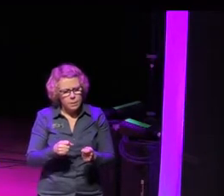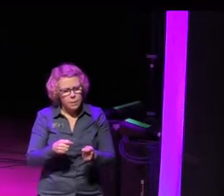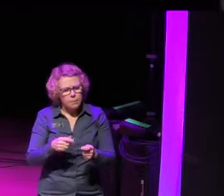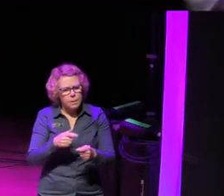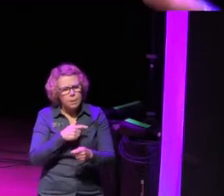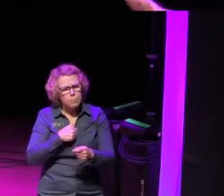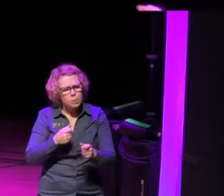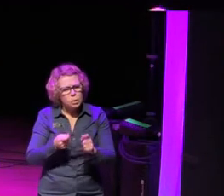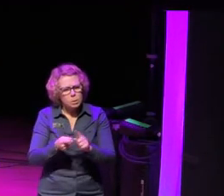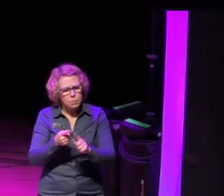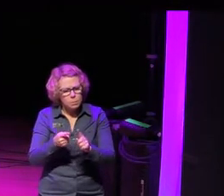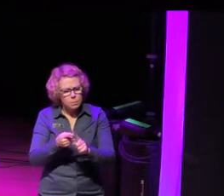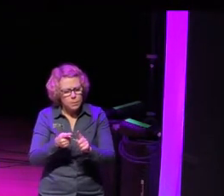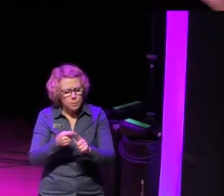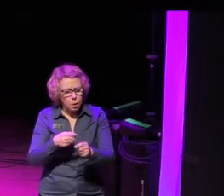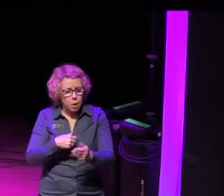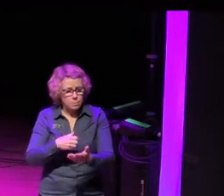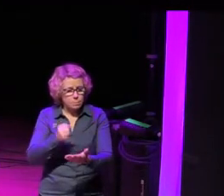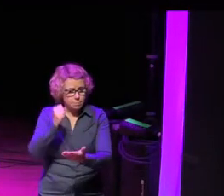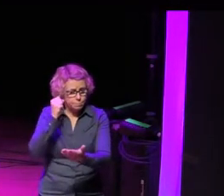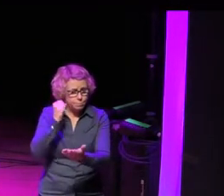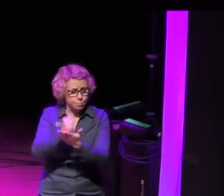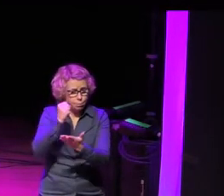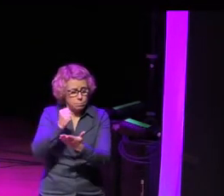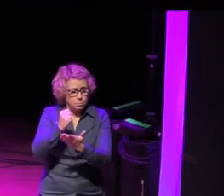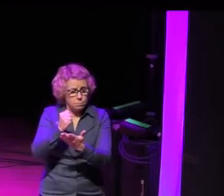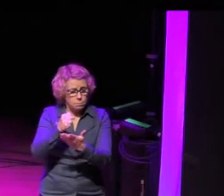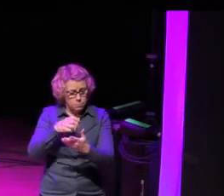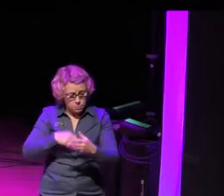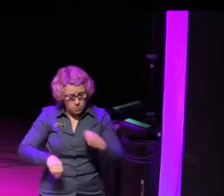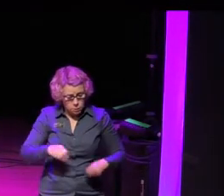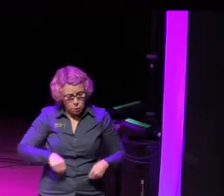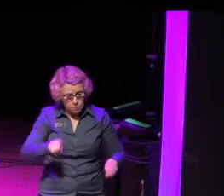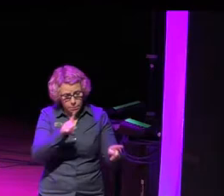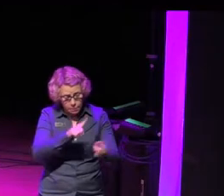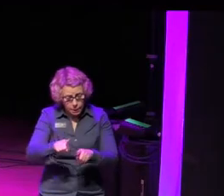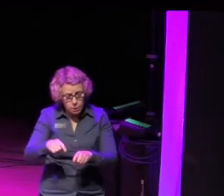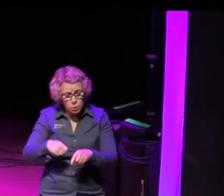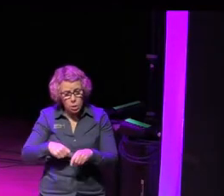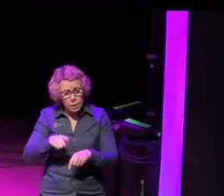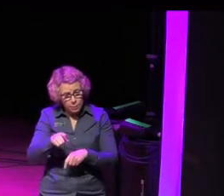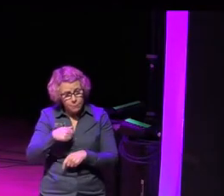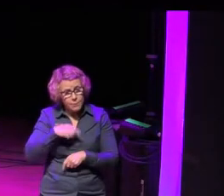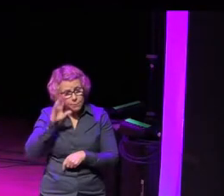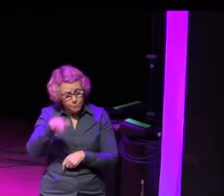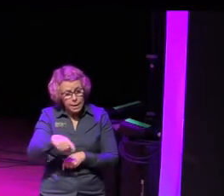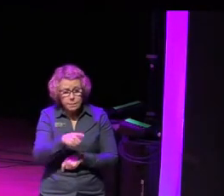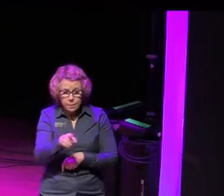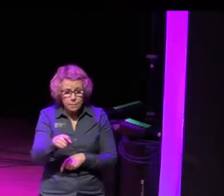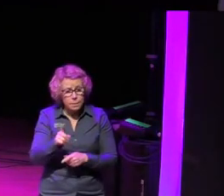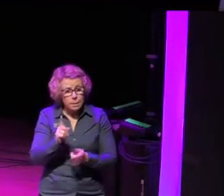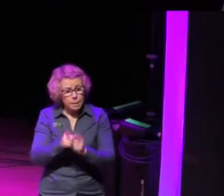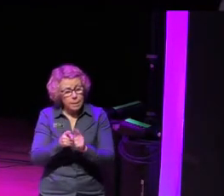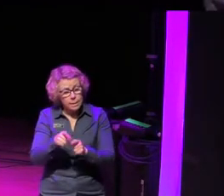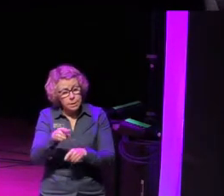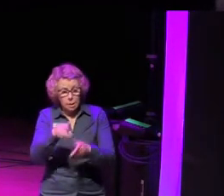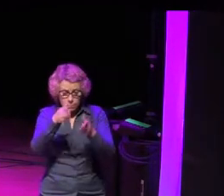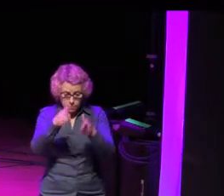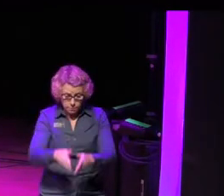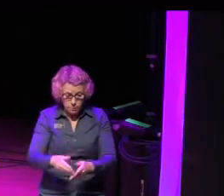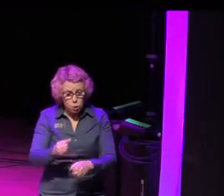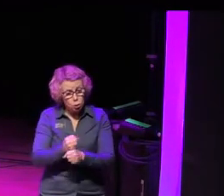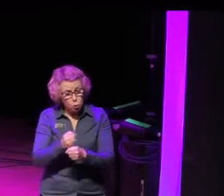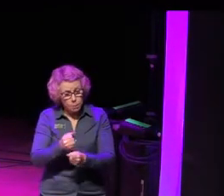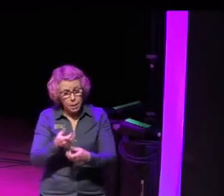people. Because, I mean, across the world, we know that that person is working in the municipality. We know the level